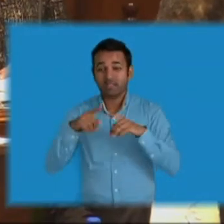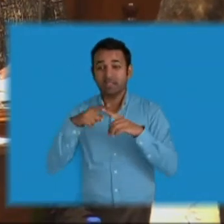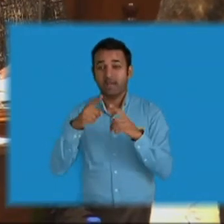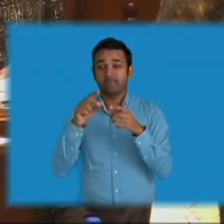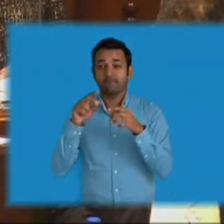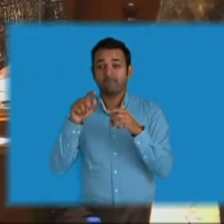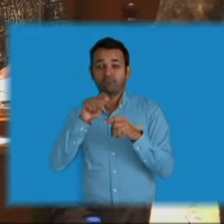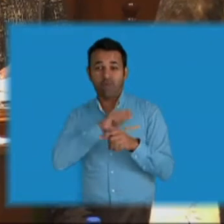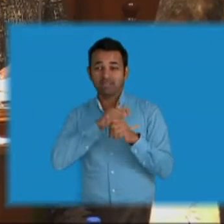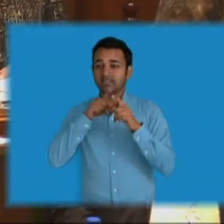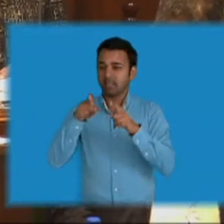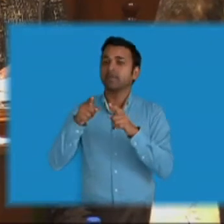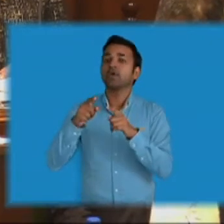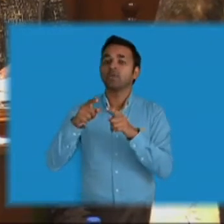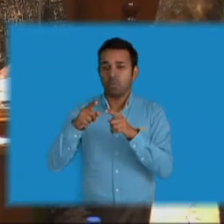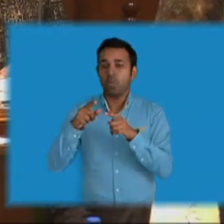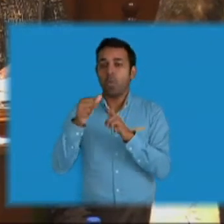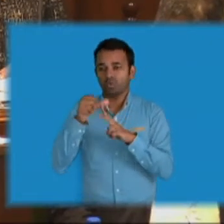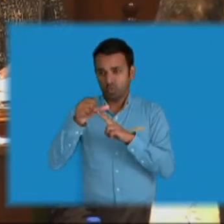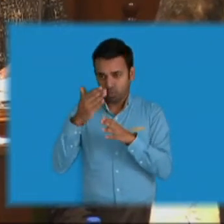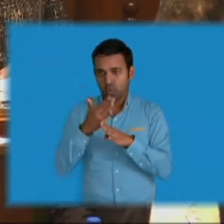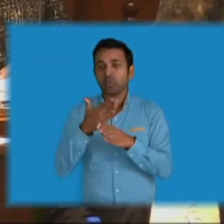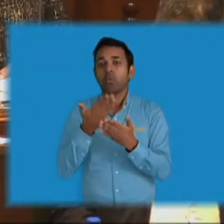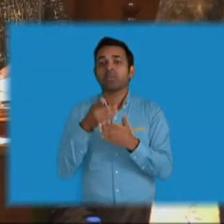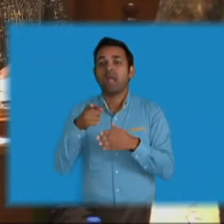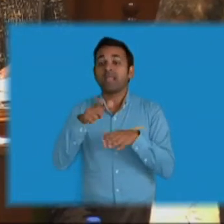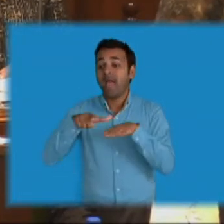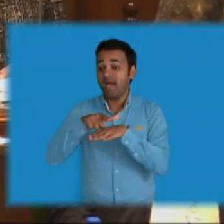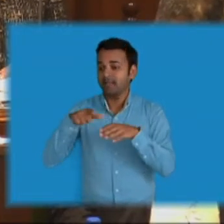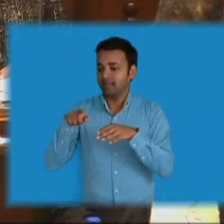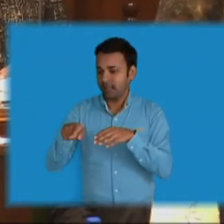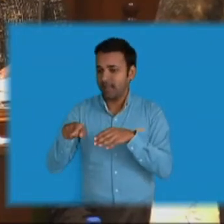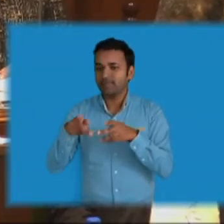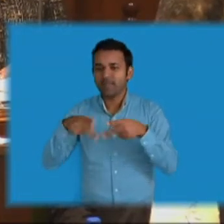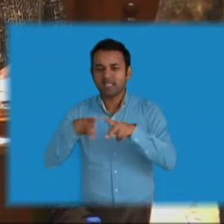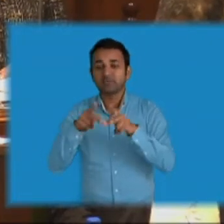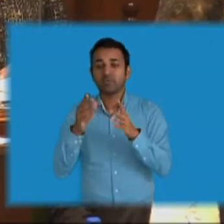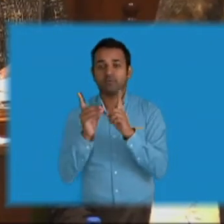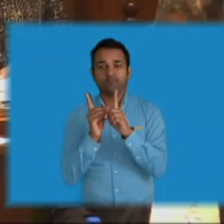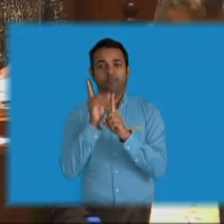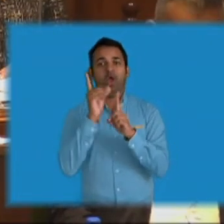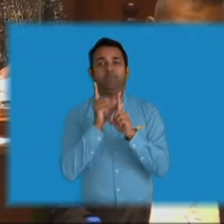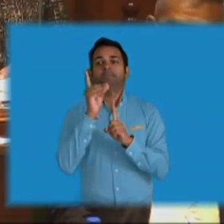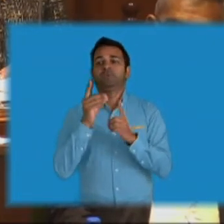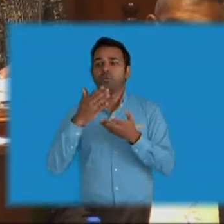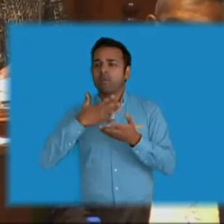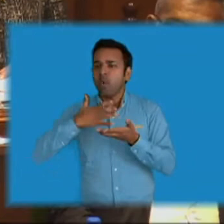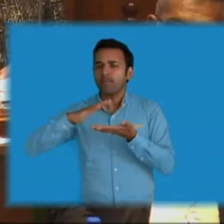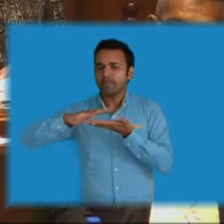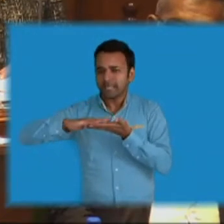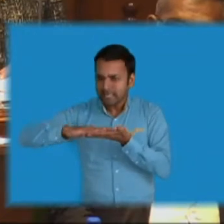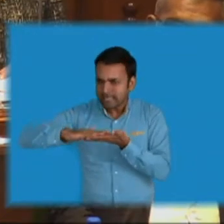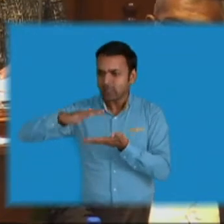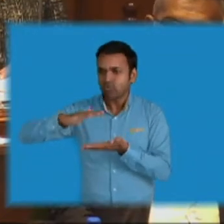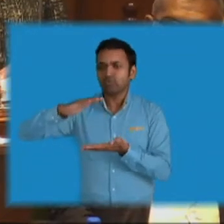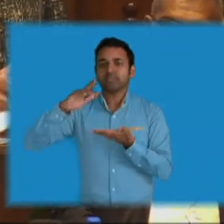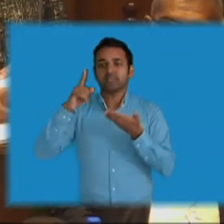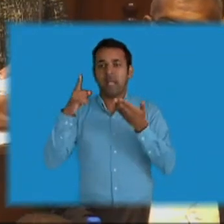land-owning units or pine schemes for nursery development to increase pine planting areas.